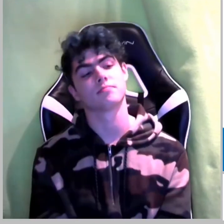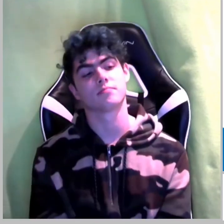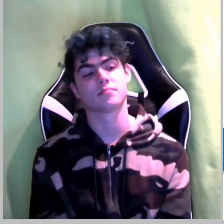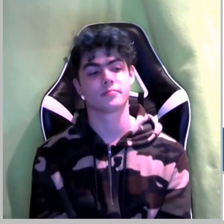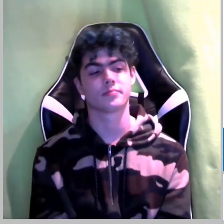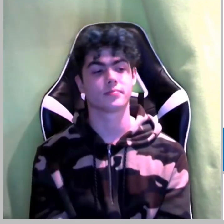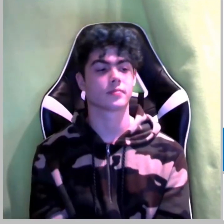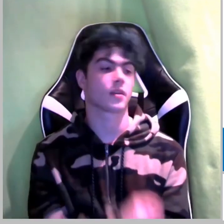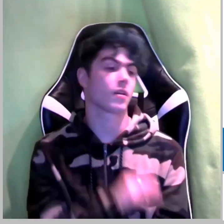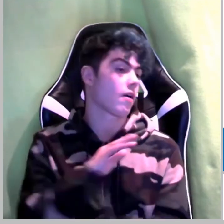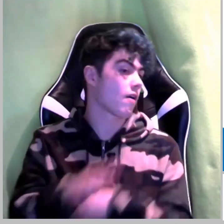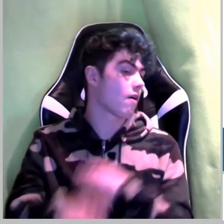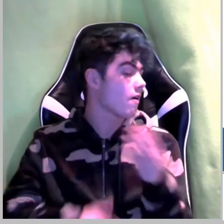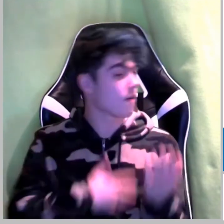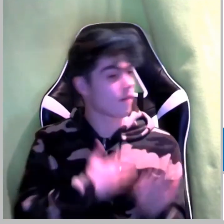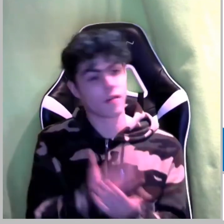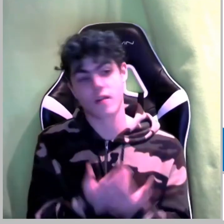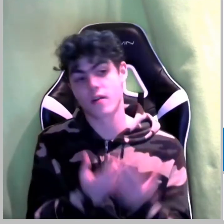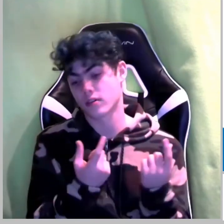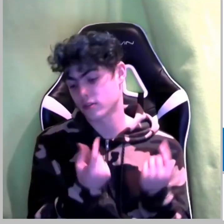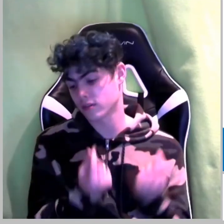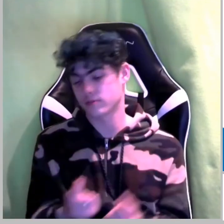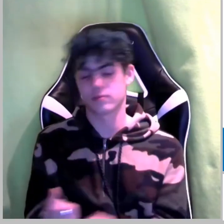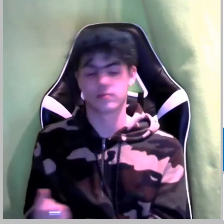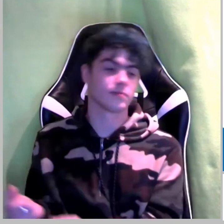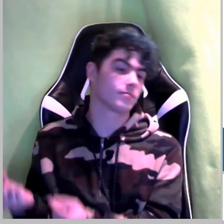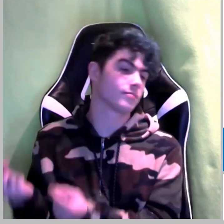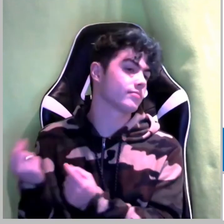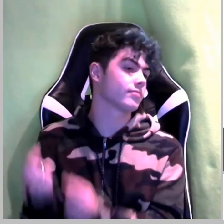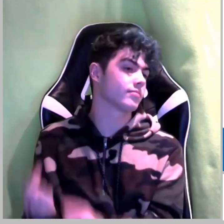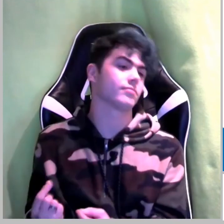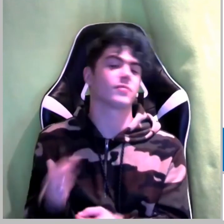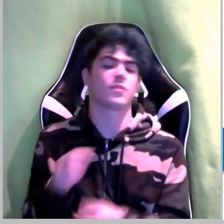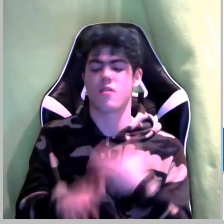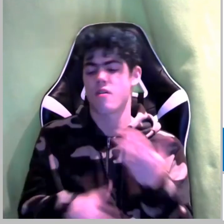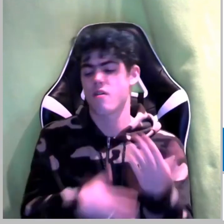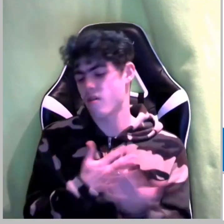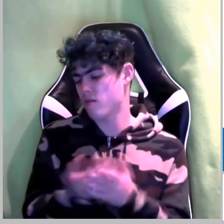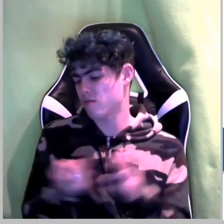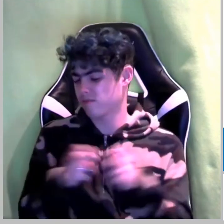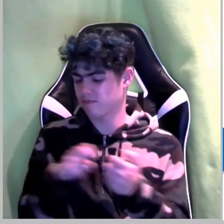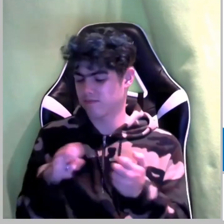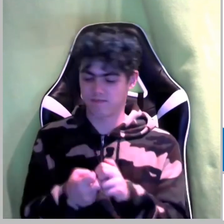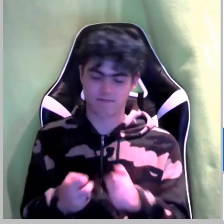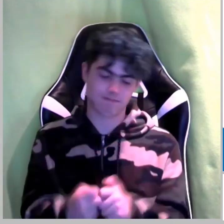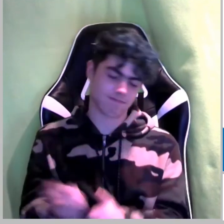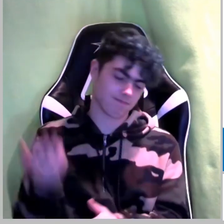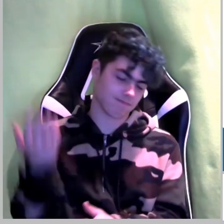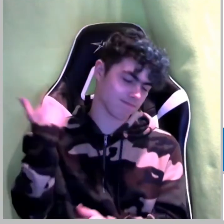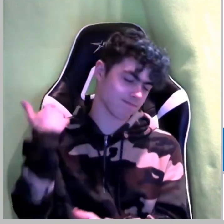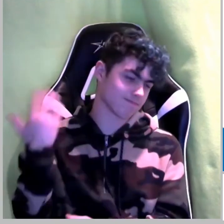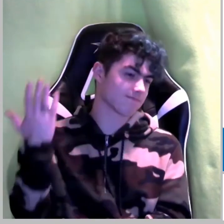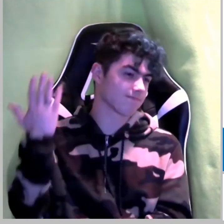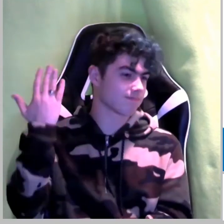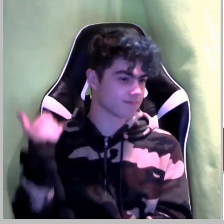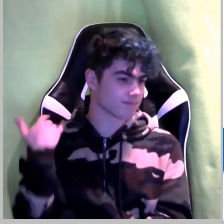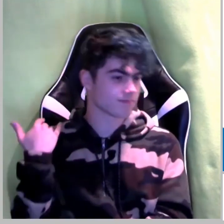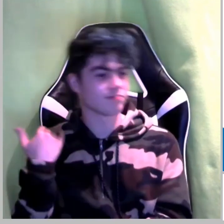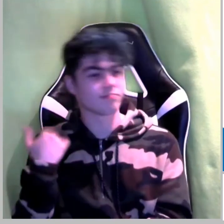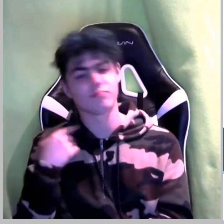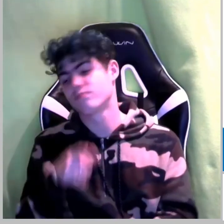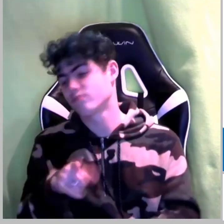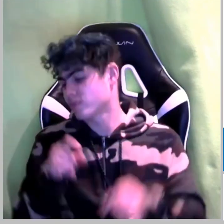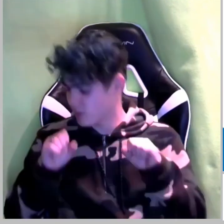conqueror, and that having all things done and all your conflicts